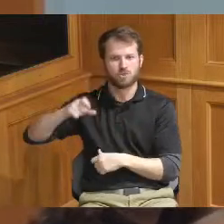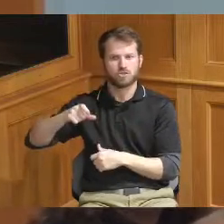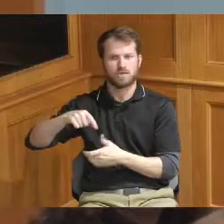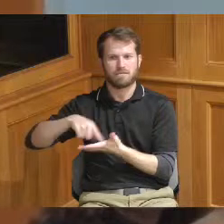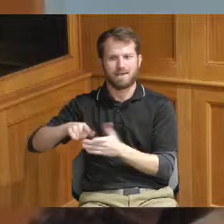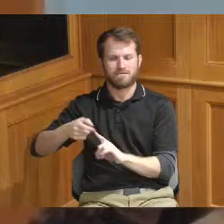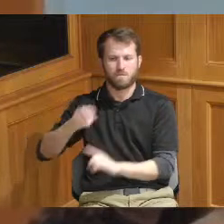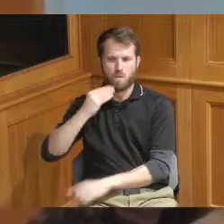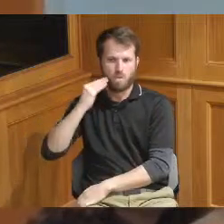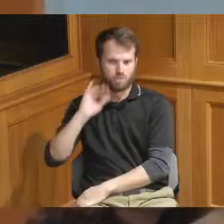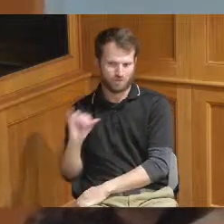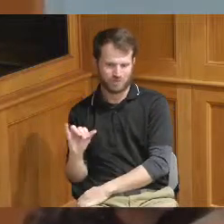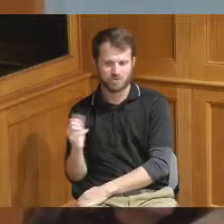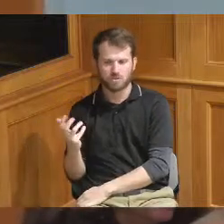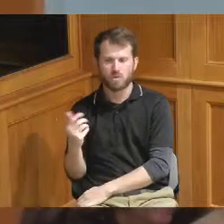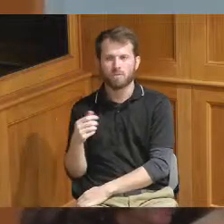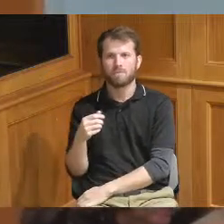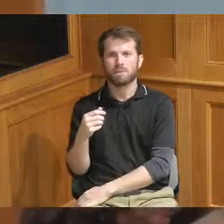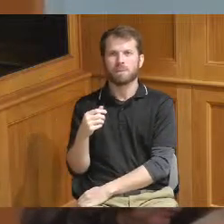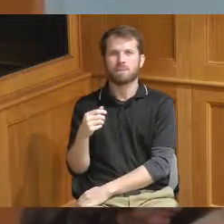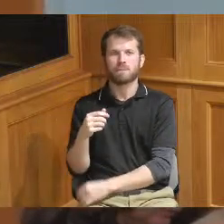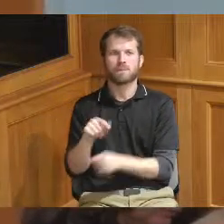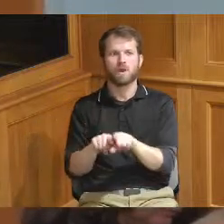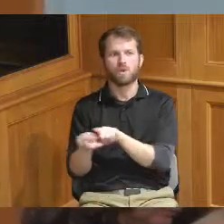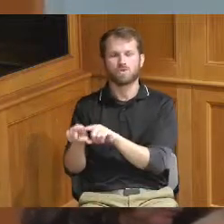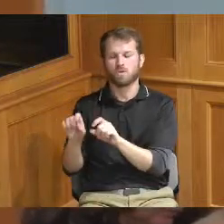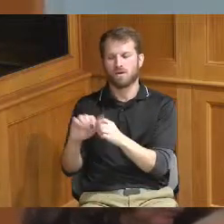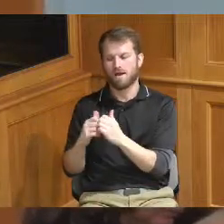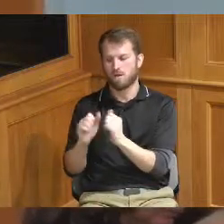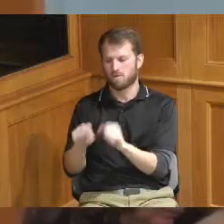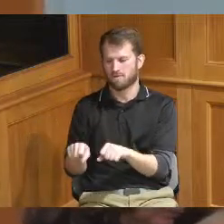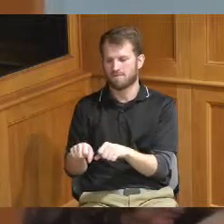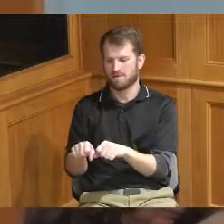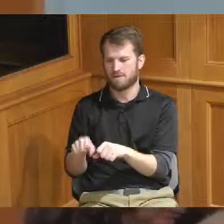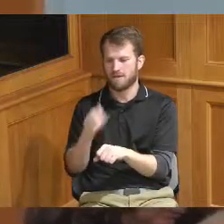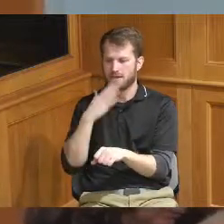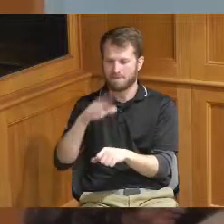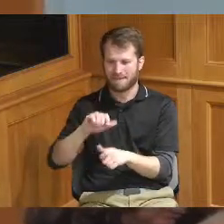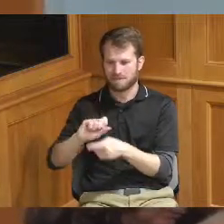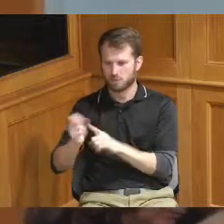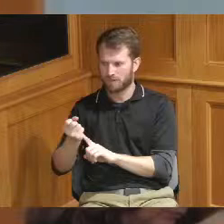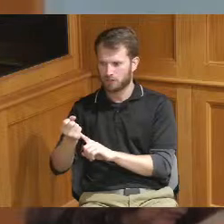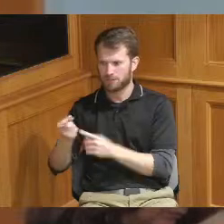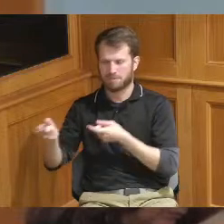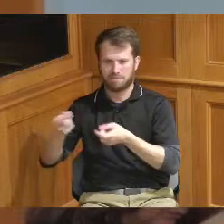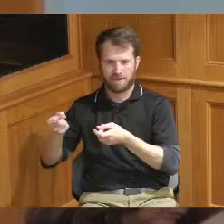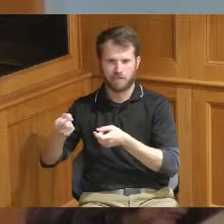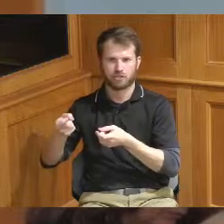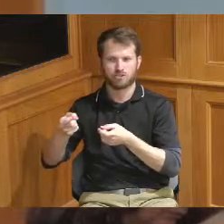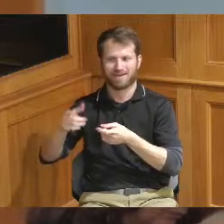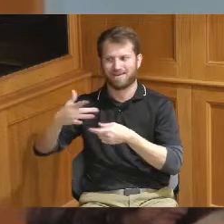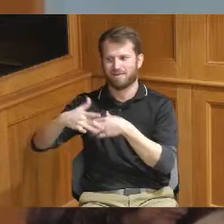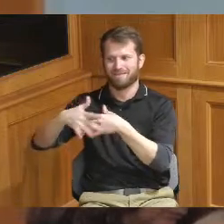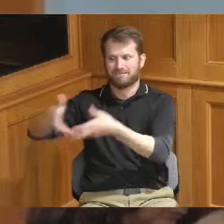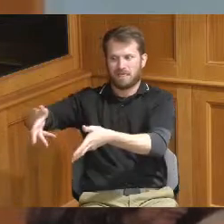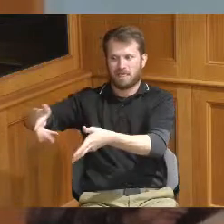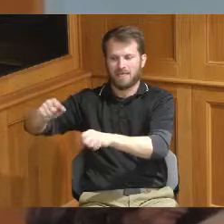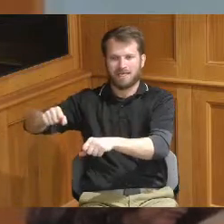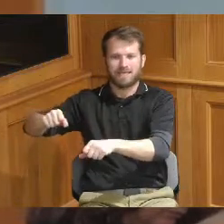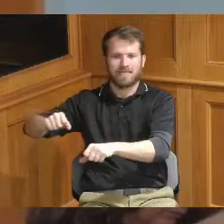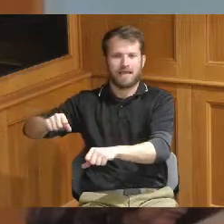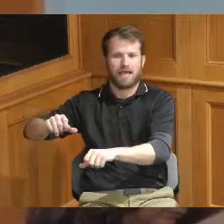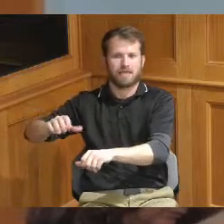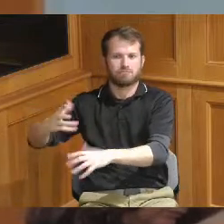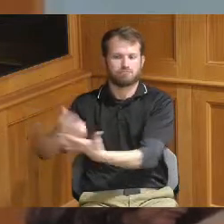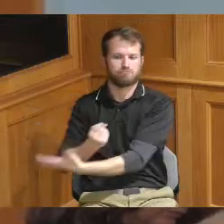from their home as well. So it's just another way to deal with a bad situation and take a vacant property and fill it up with something that is a vibrant use.